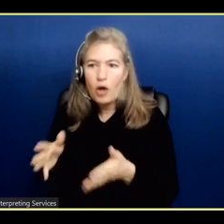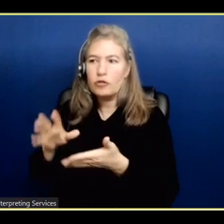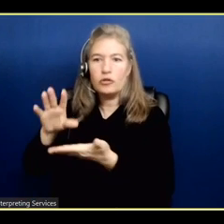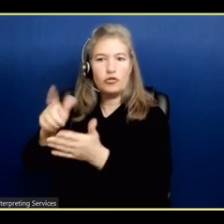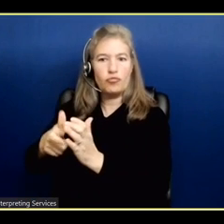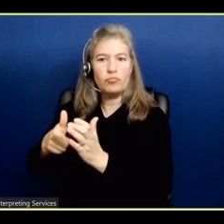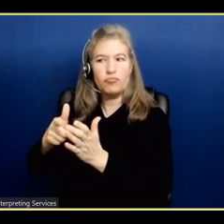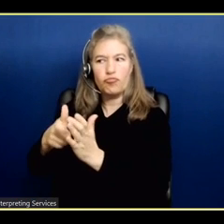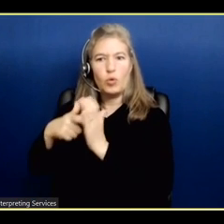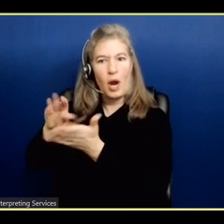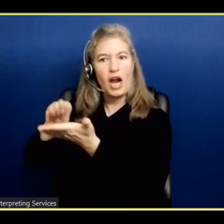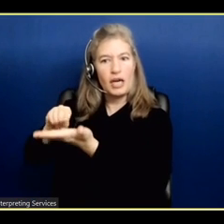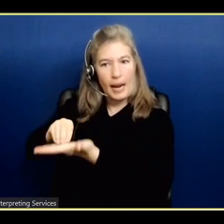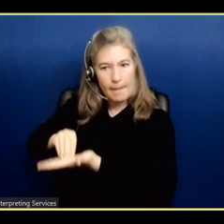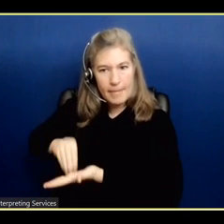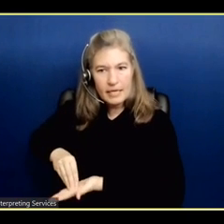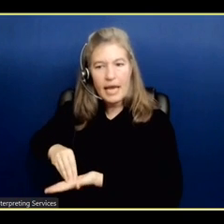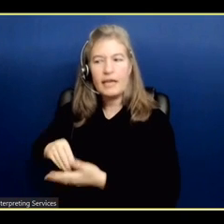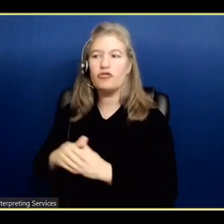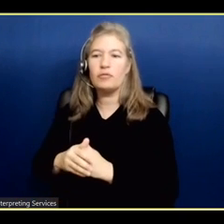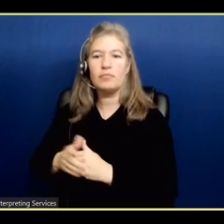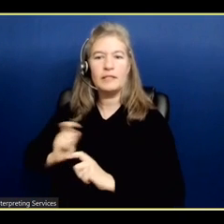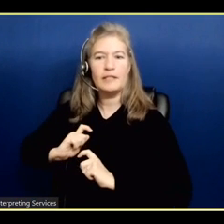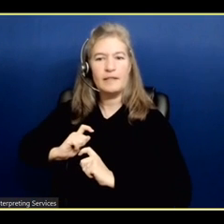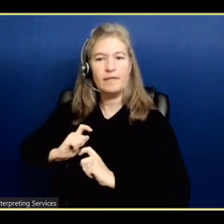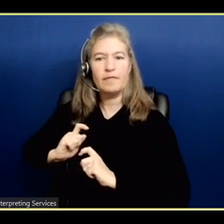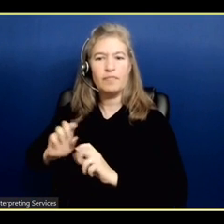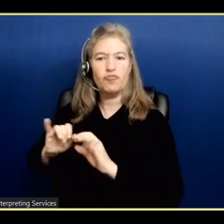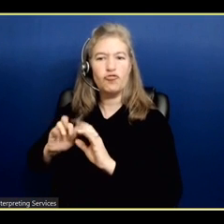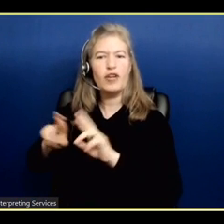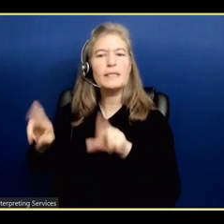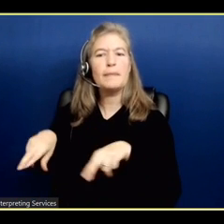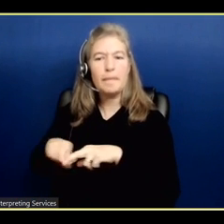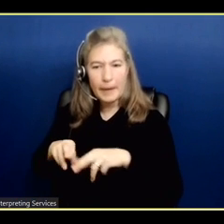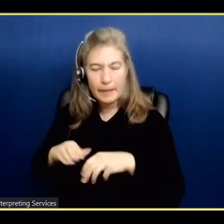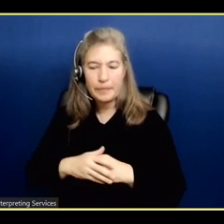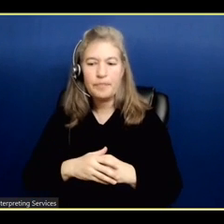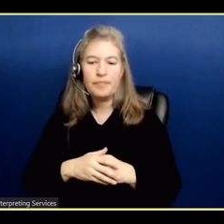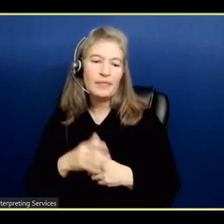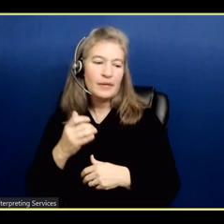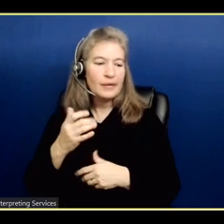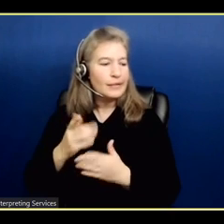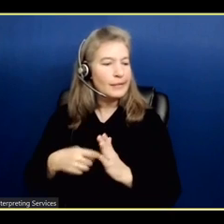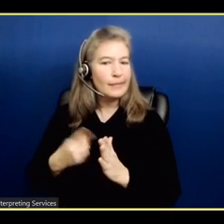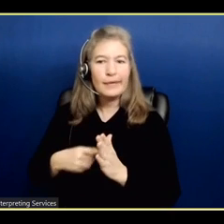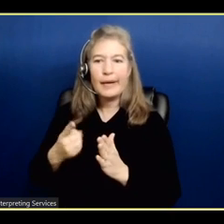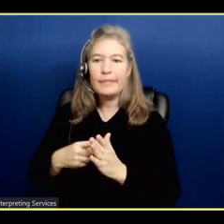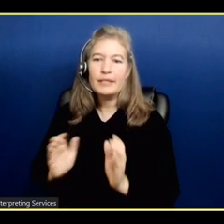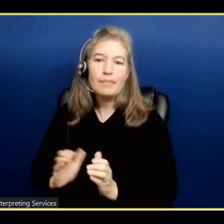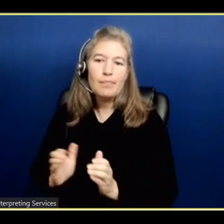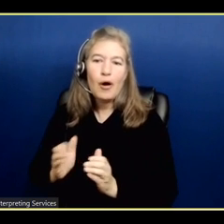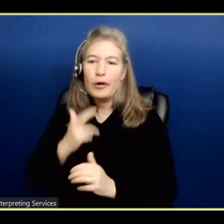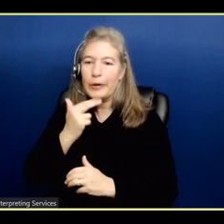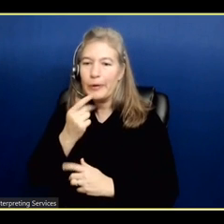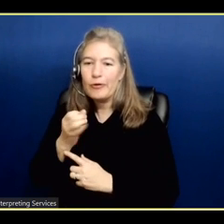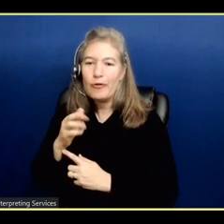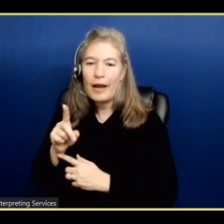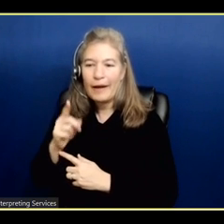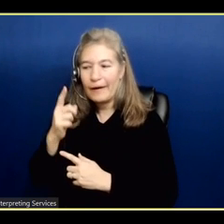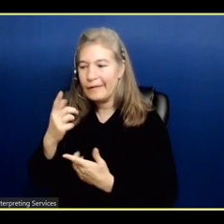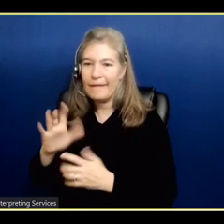and an artist resume. And I know some places usually offering smaller grants of, say, $500 are not even asking